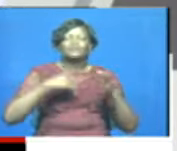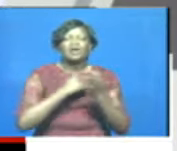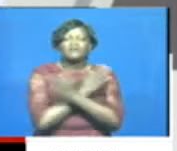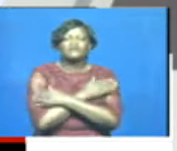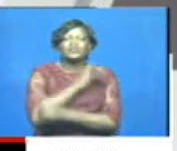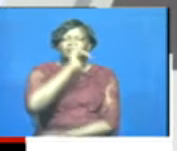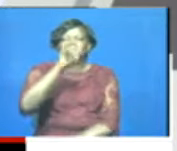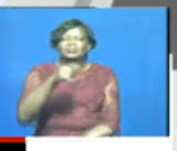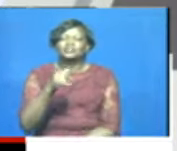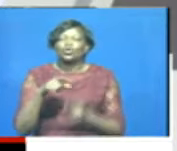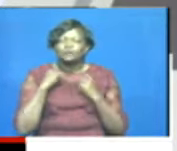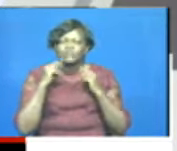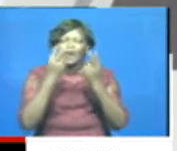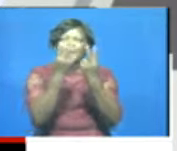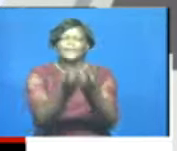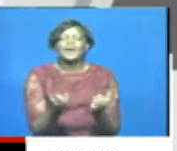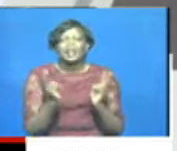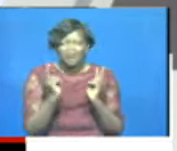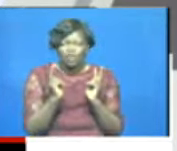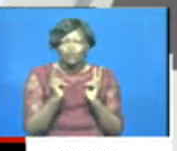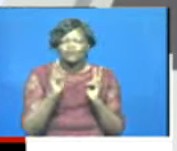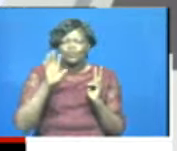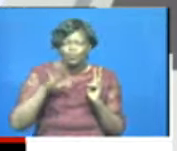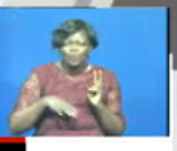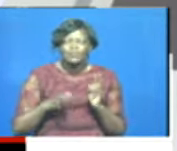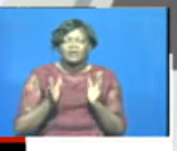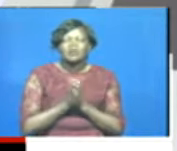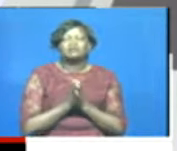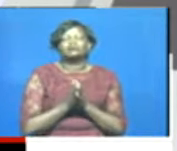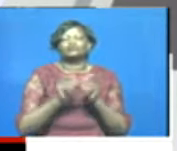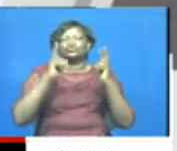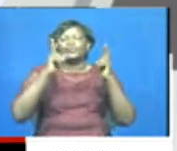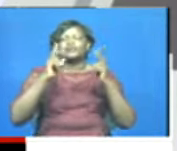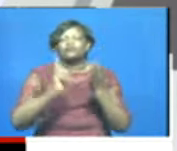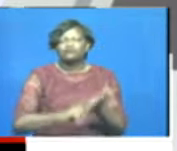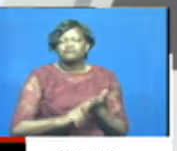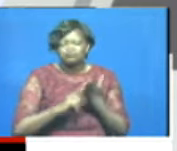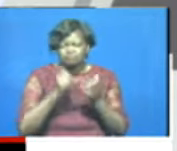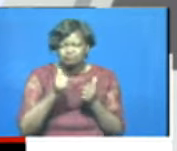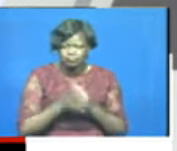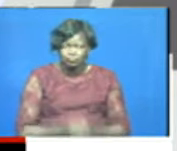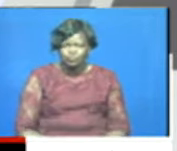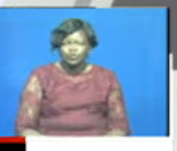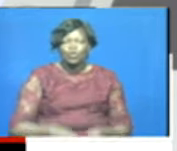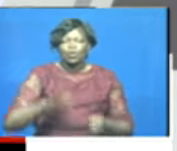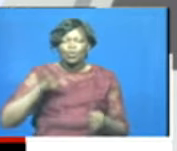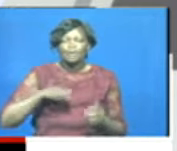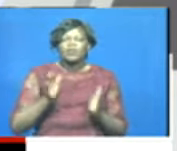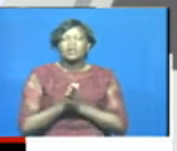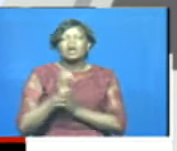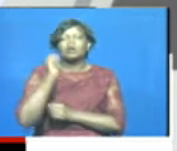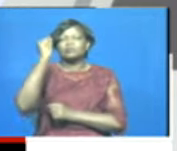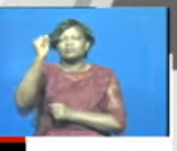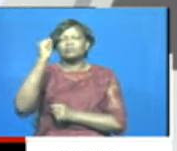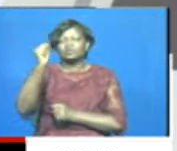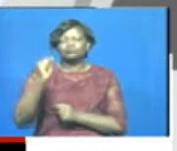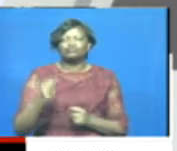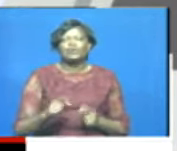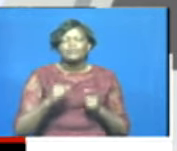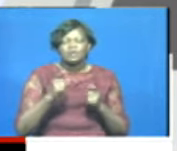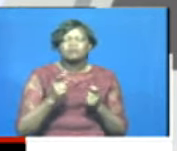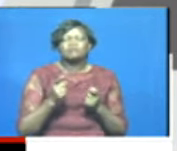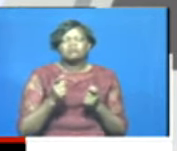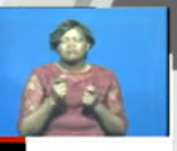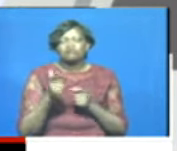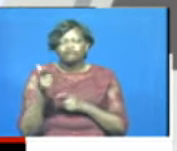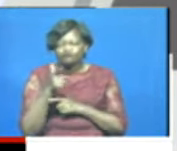Kioria is hosting a panelist of women, and the topic of discussion is women and politics, media coverage of